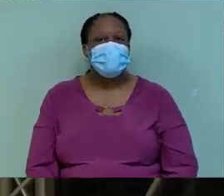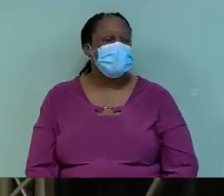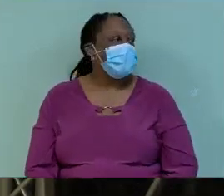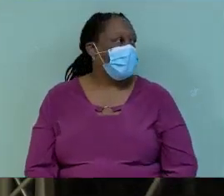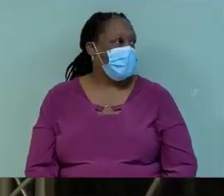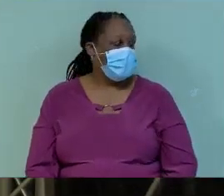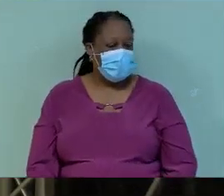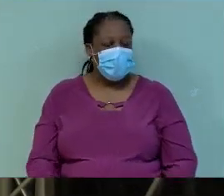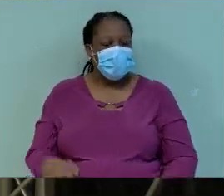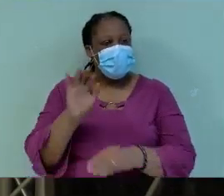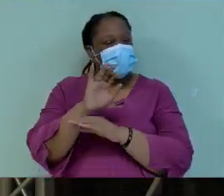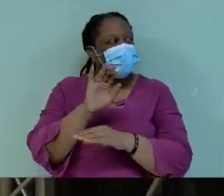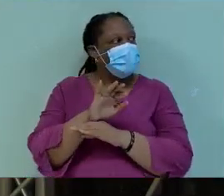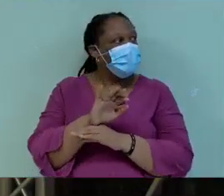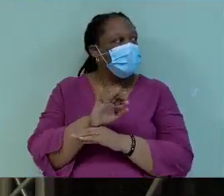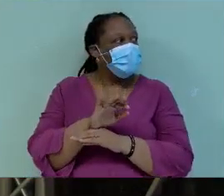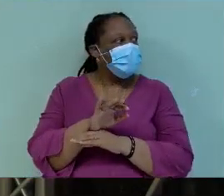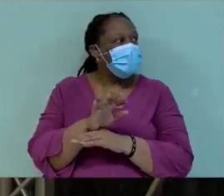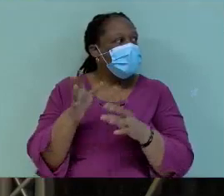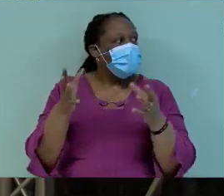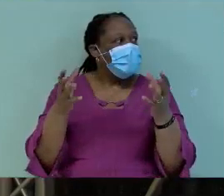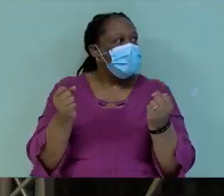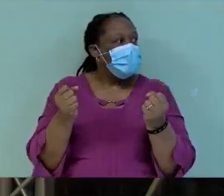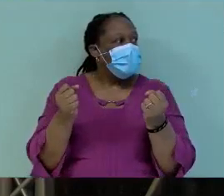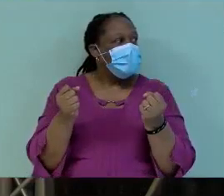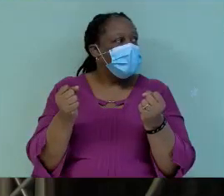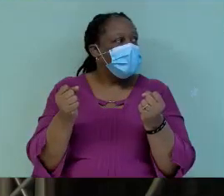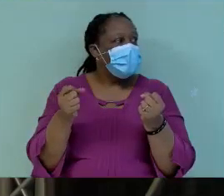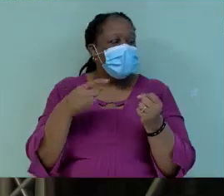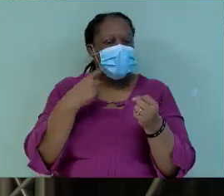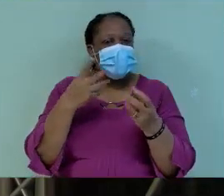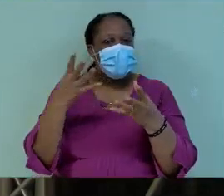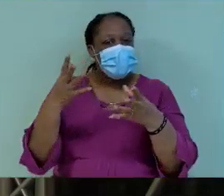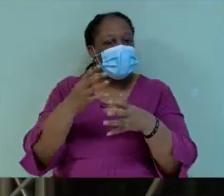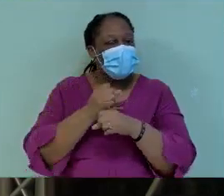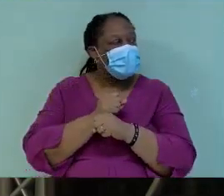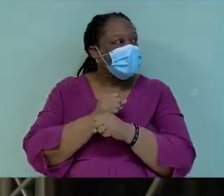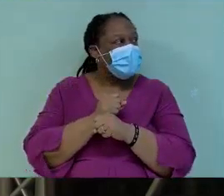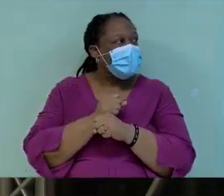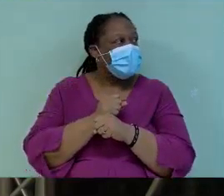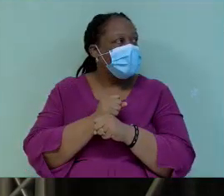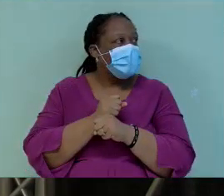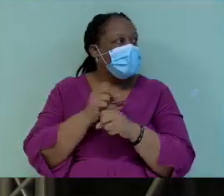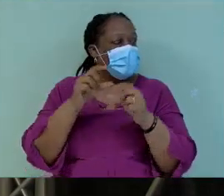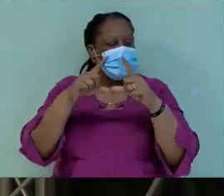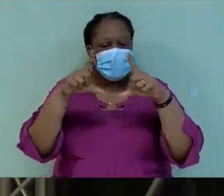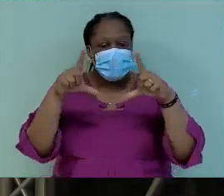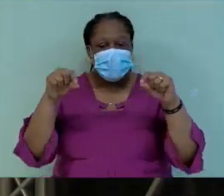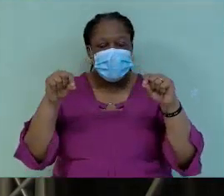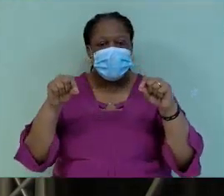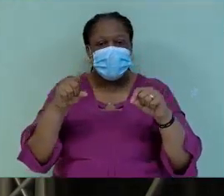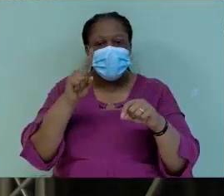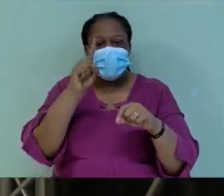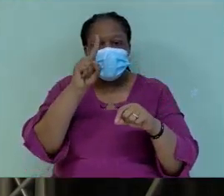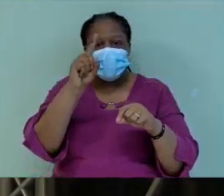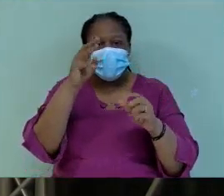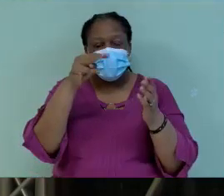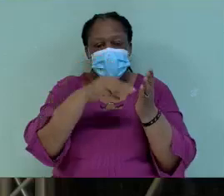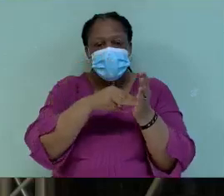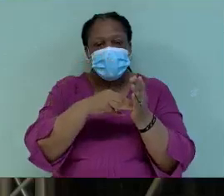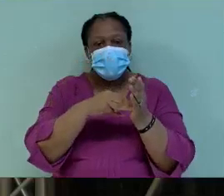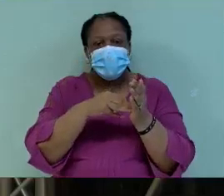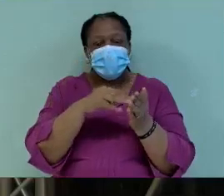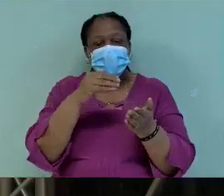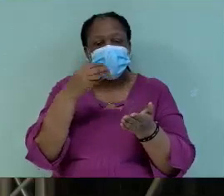This afternoon, we acknowledge receipt of a check valued at 1,000 EC